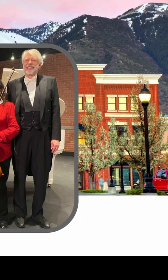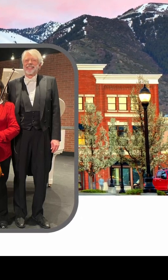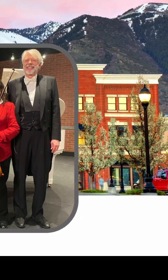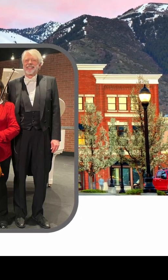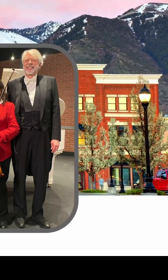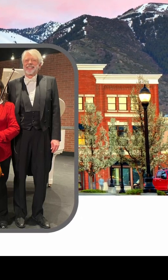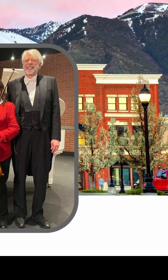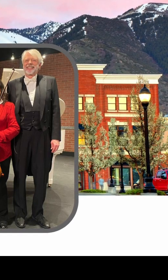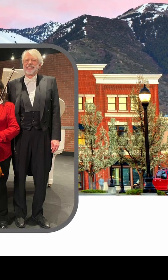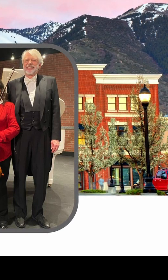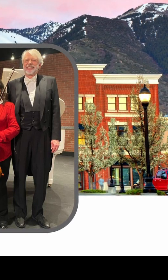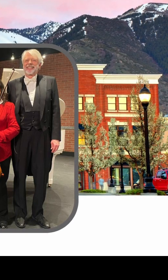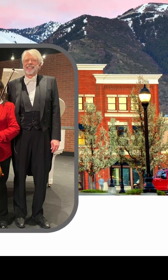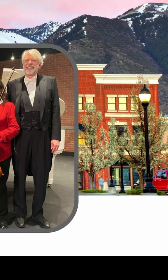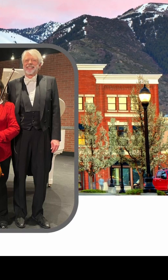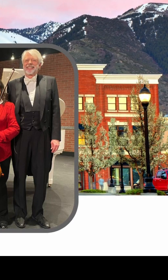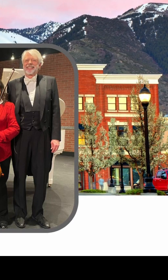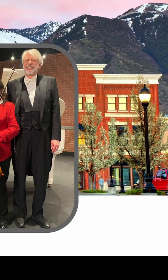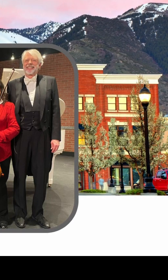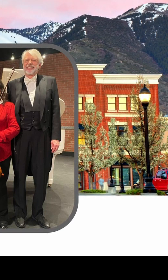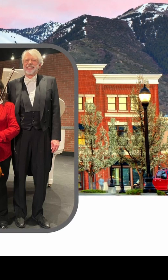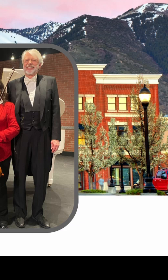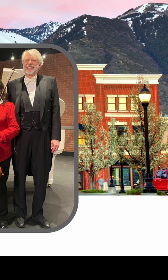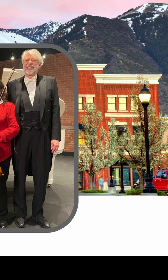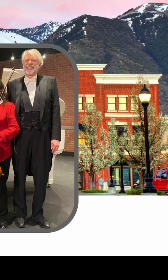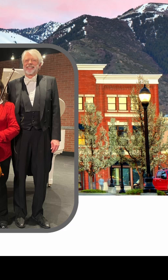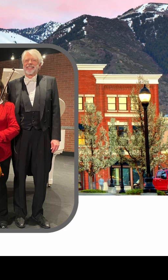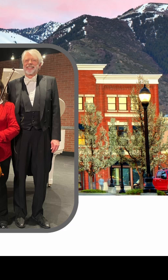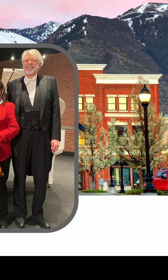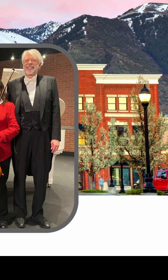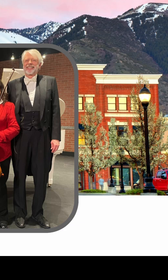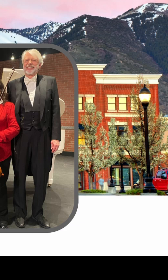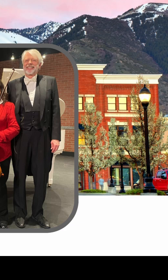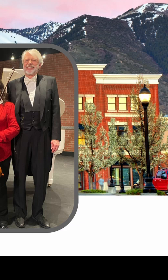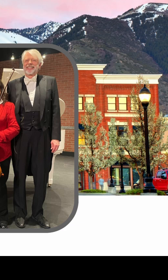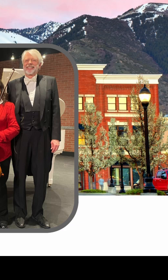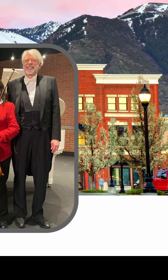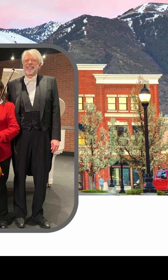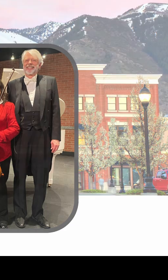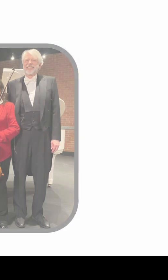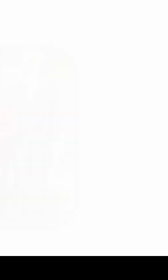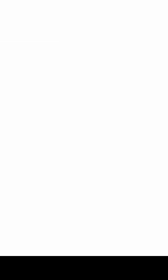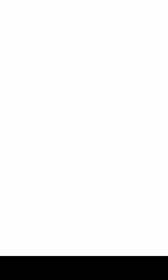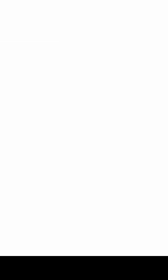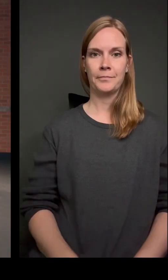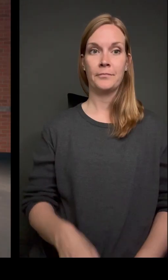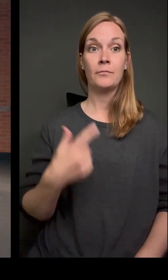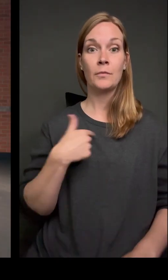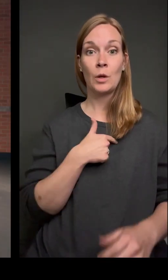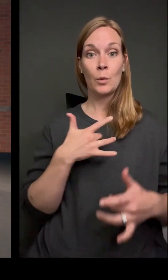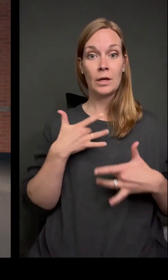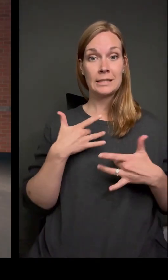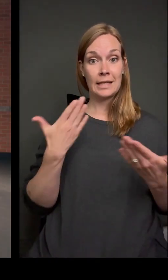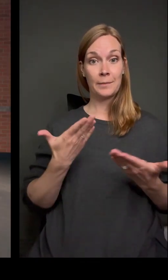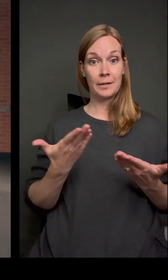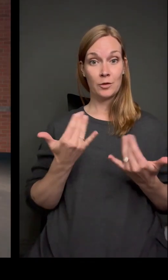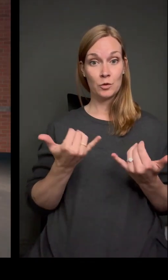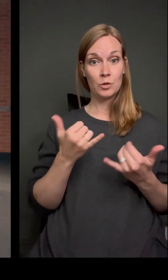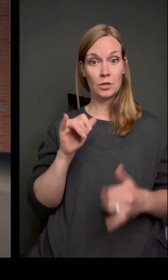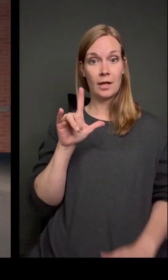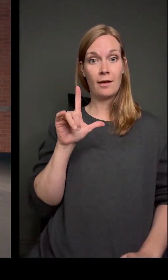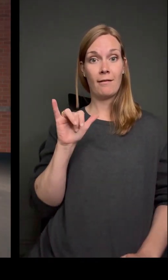Kimura Hatch, playing violin, and his son, Jonathan Hatch, playing piano. We're excited to be here